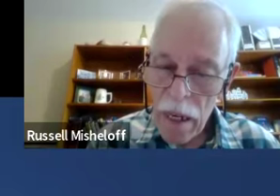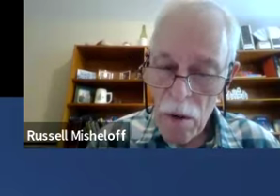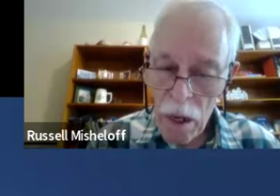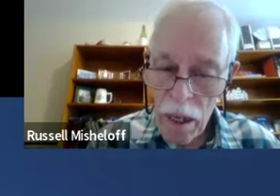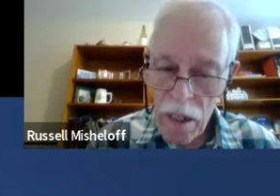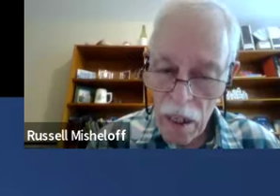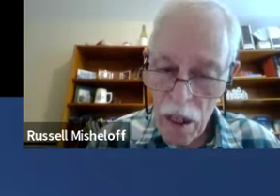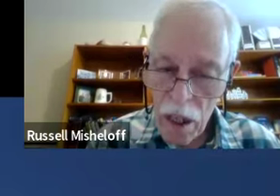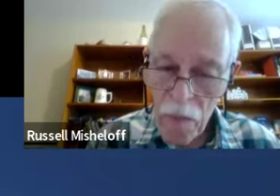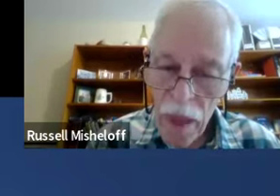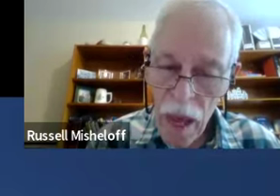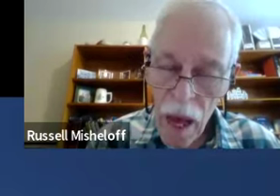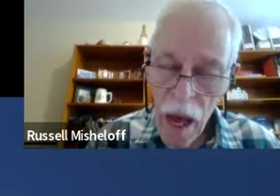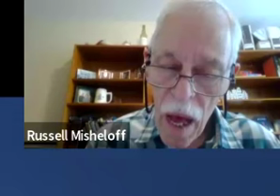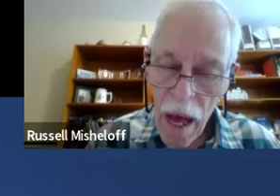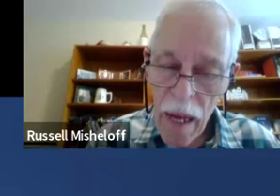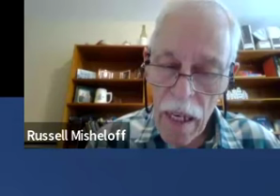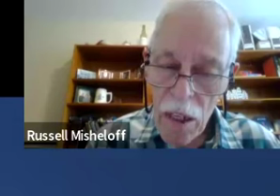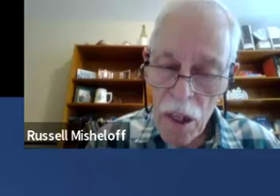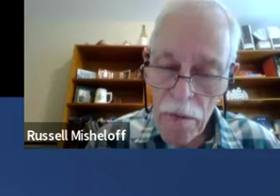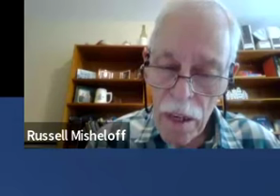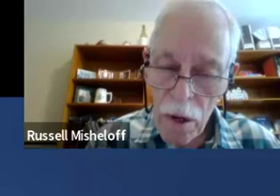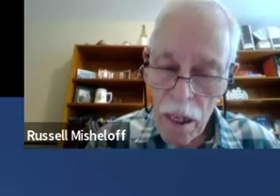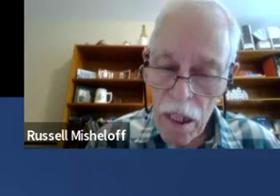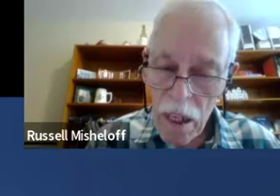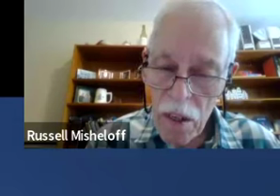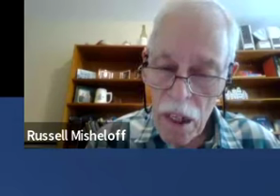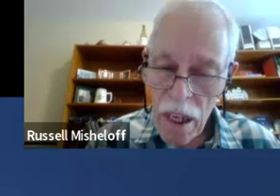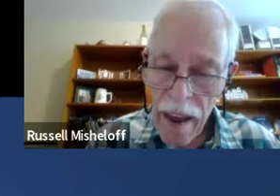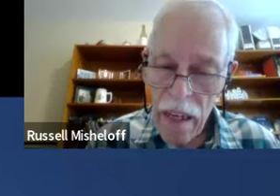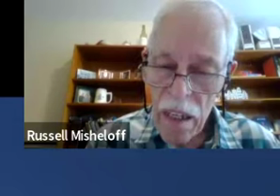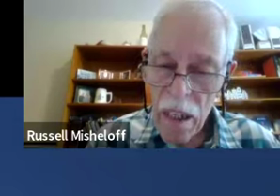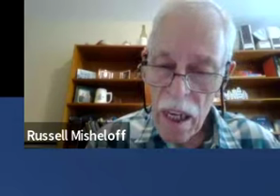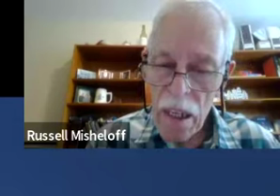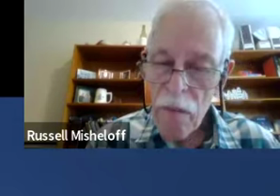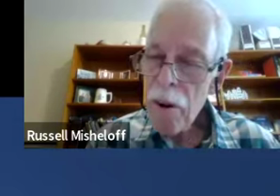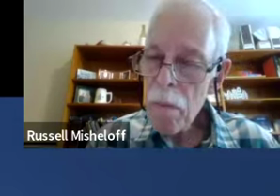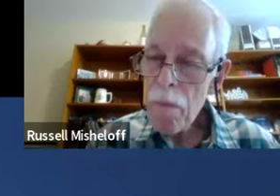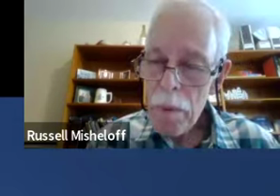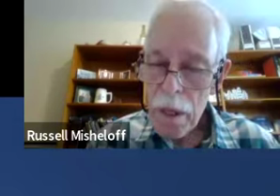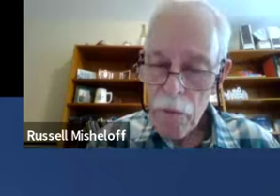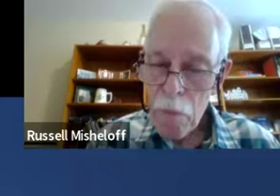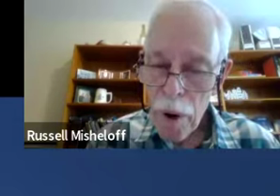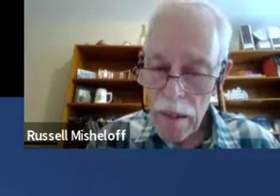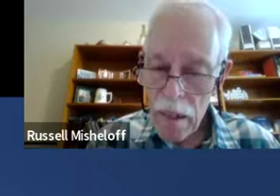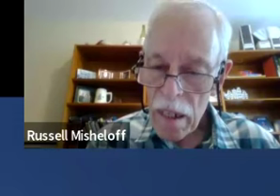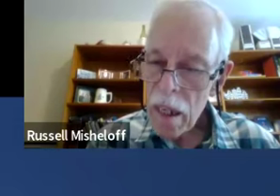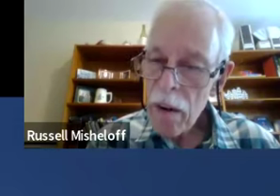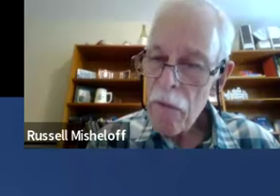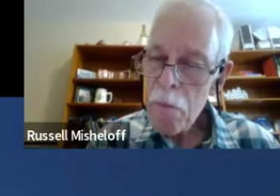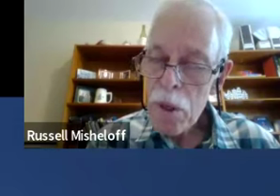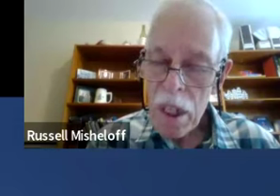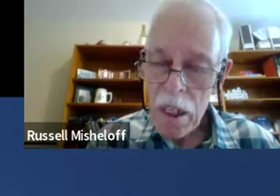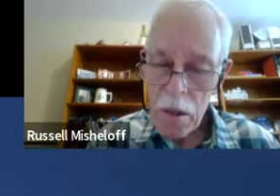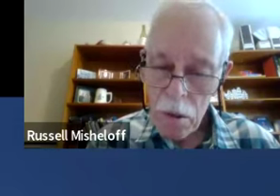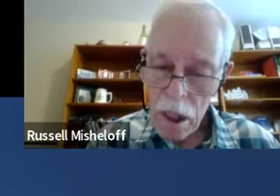another governmental organization. And each of the organizations has a different process